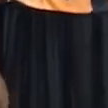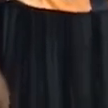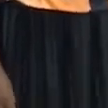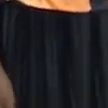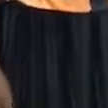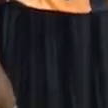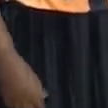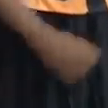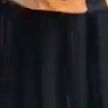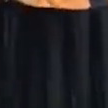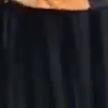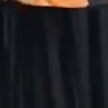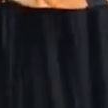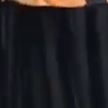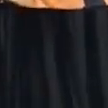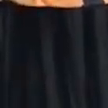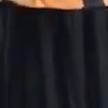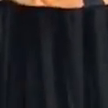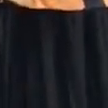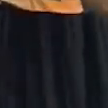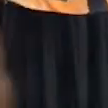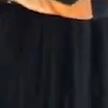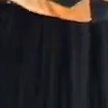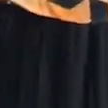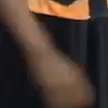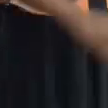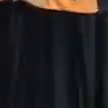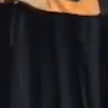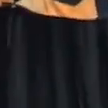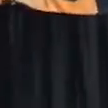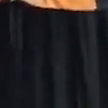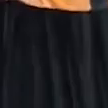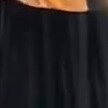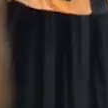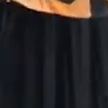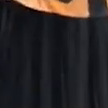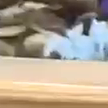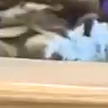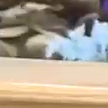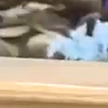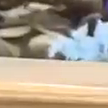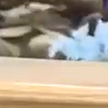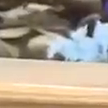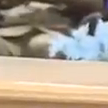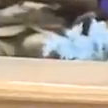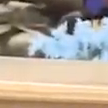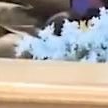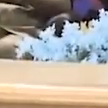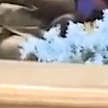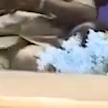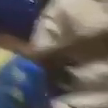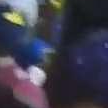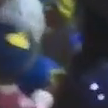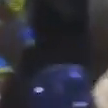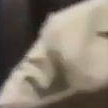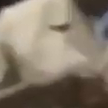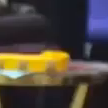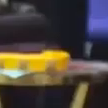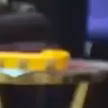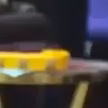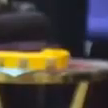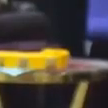Hallelujah. Praise the Lord. Who did it? Jesus. Oh